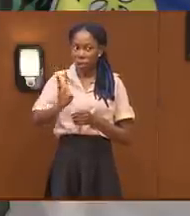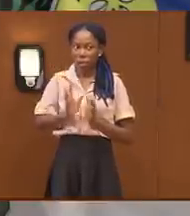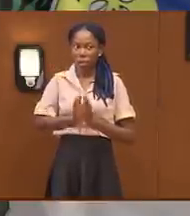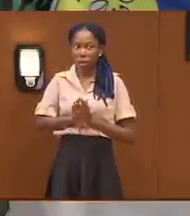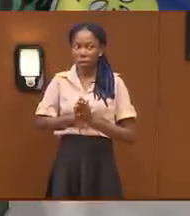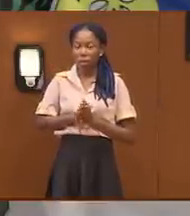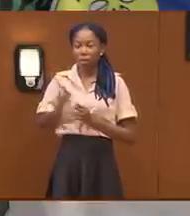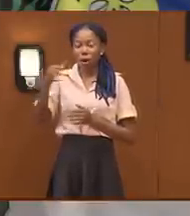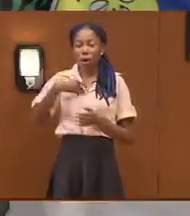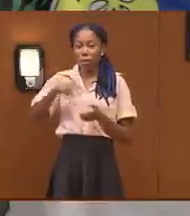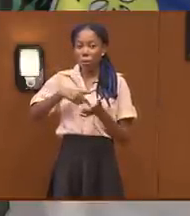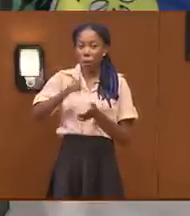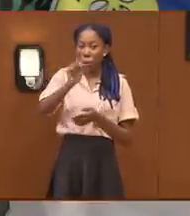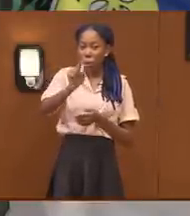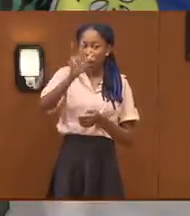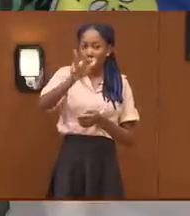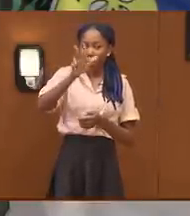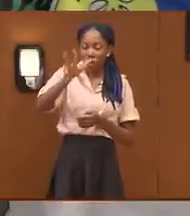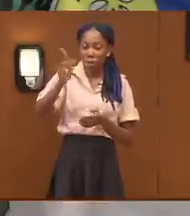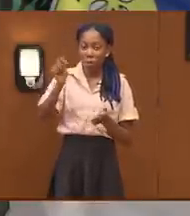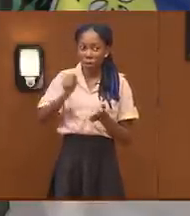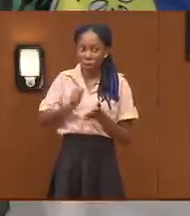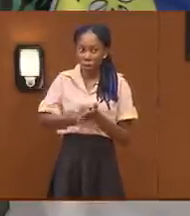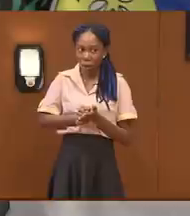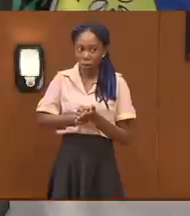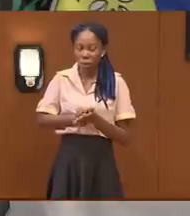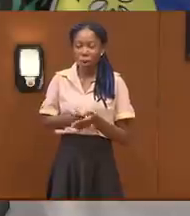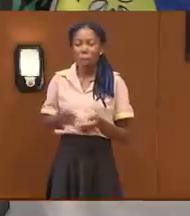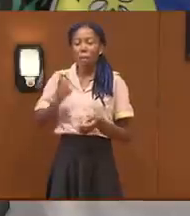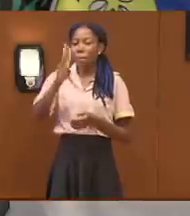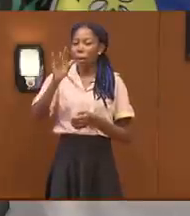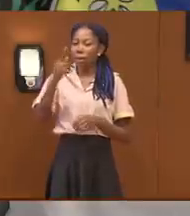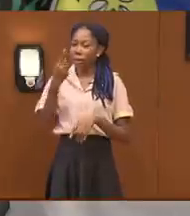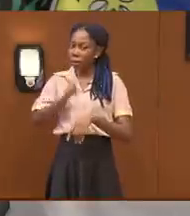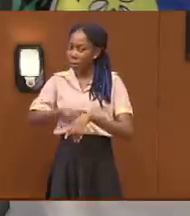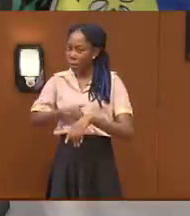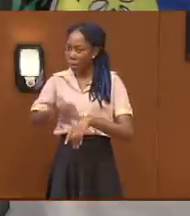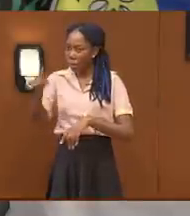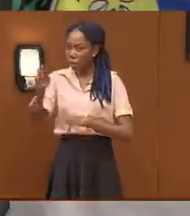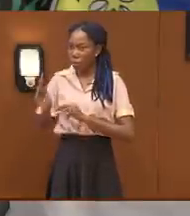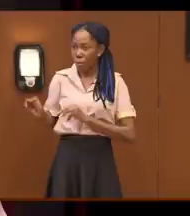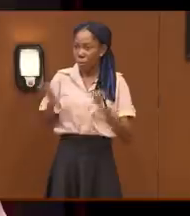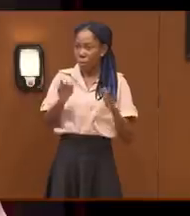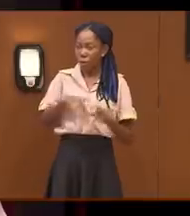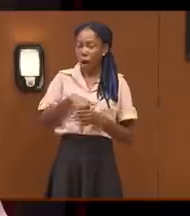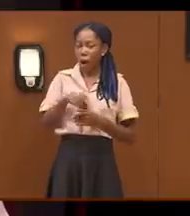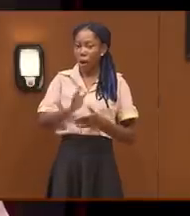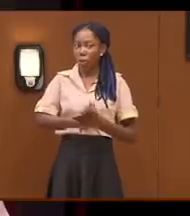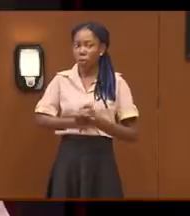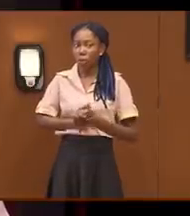naira by the time you move out of the premises. Do you understand?